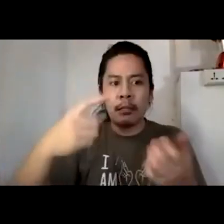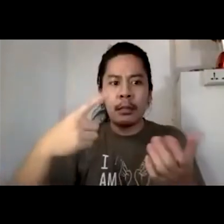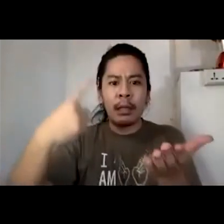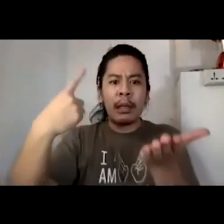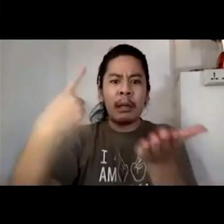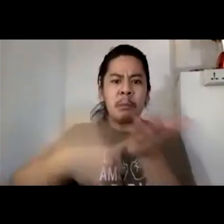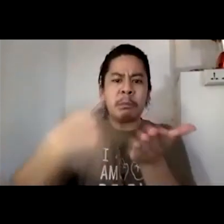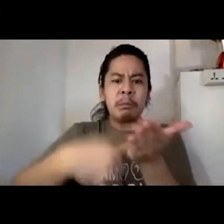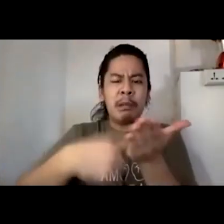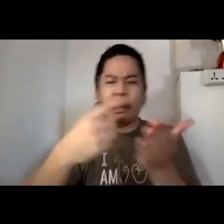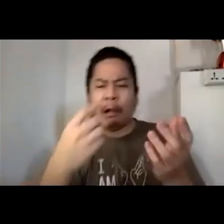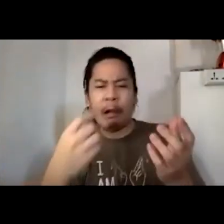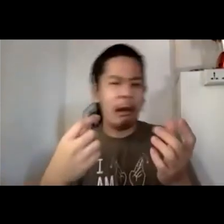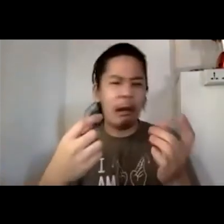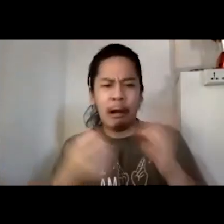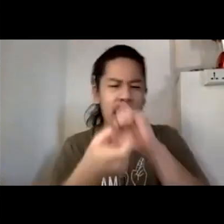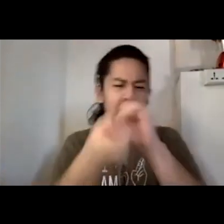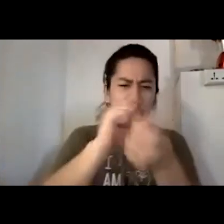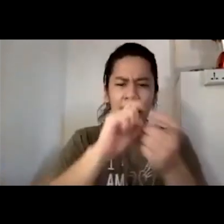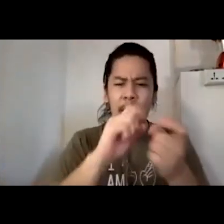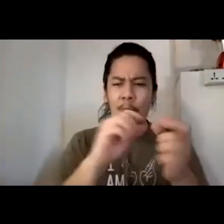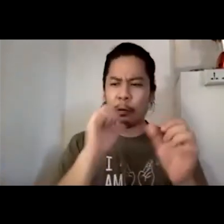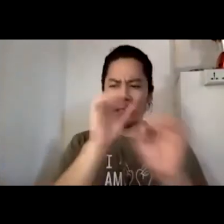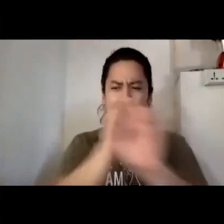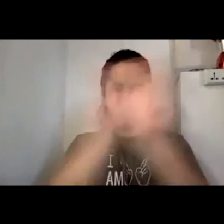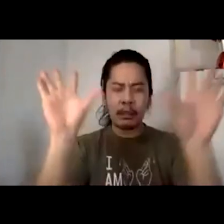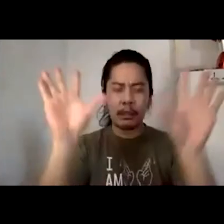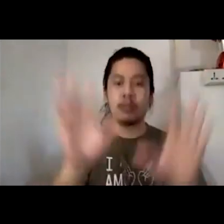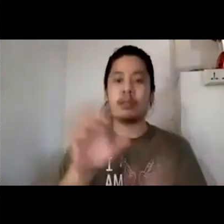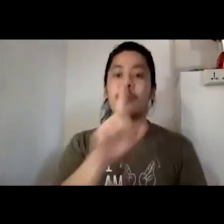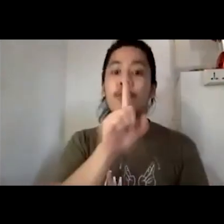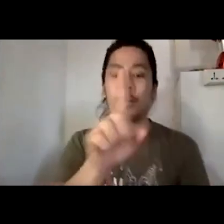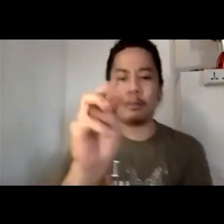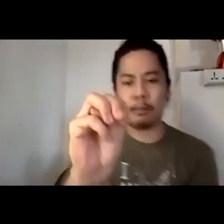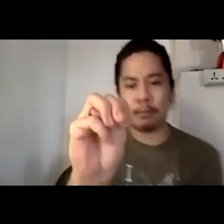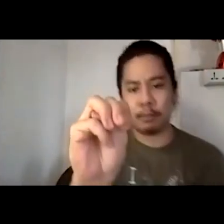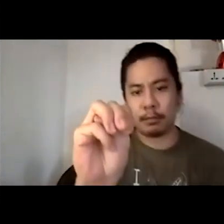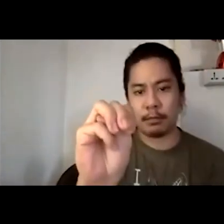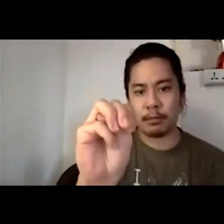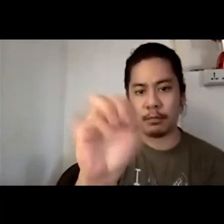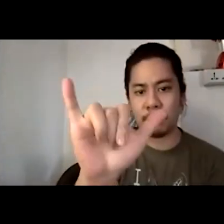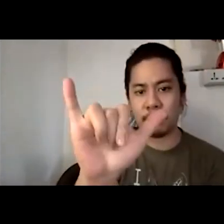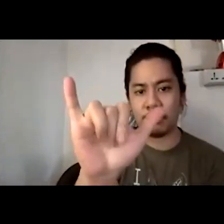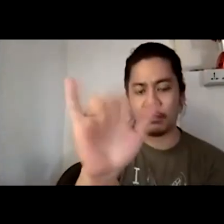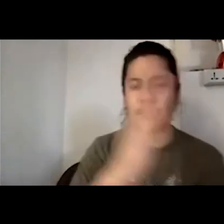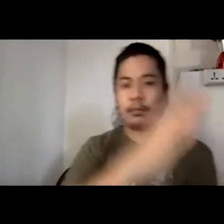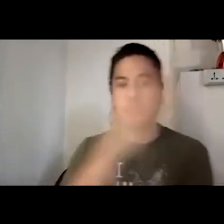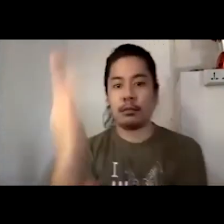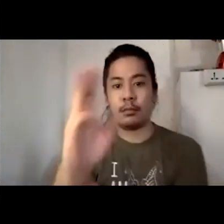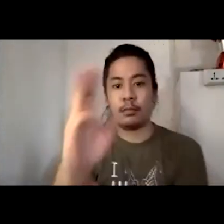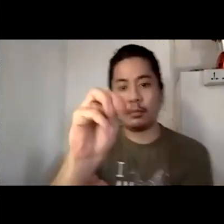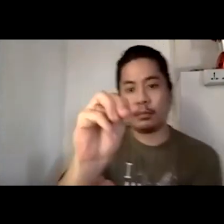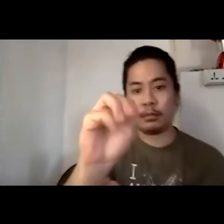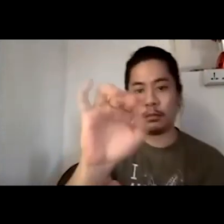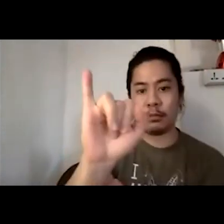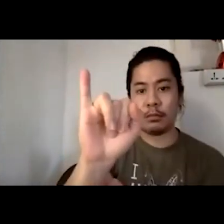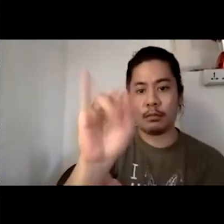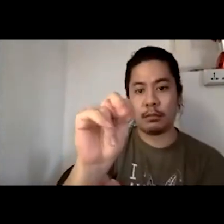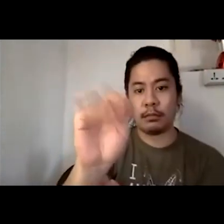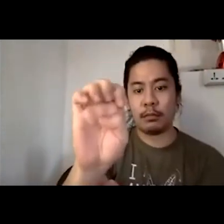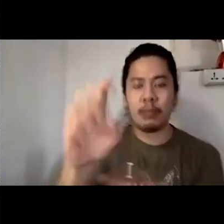Peebs and the rest of us discussed whether or not to change this because it seems to be not